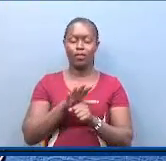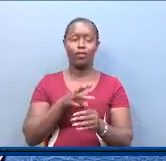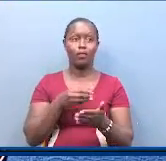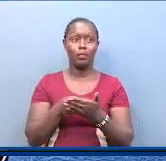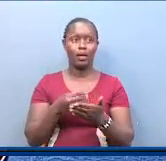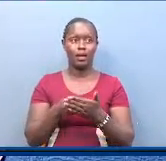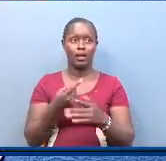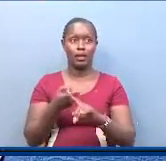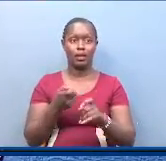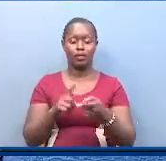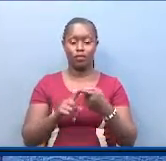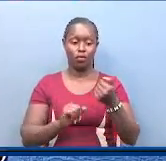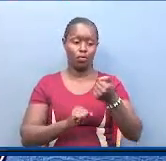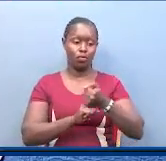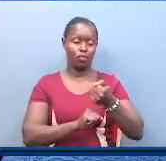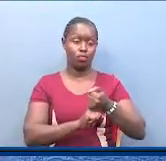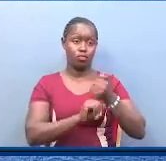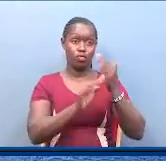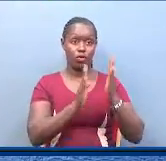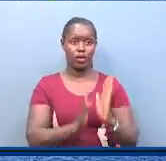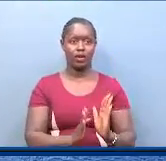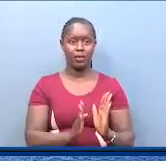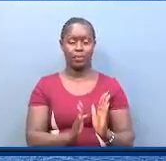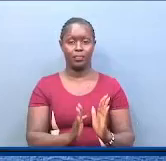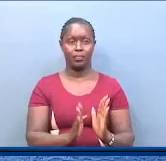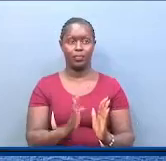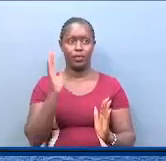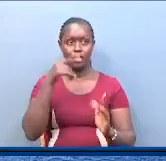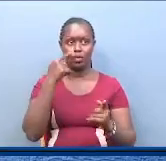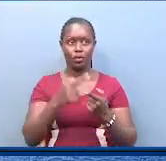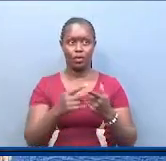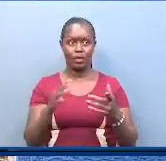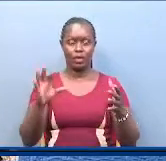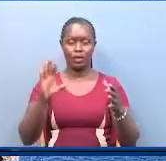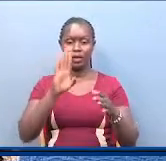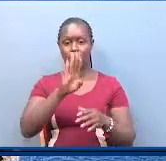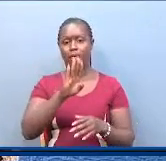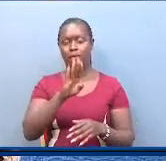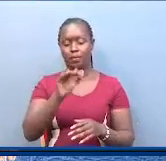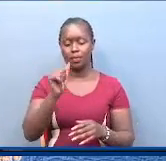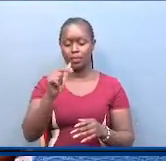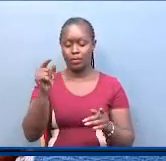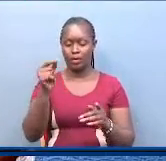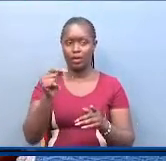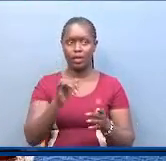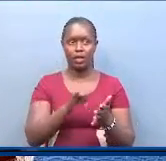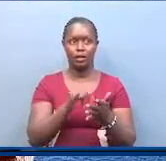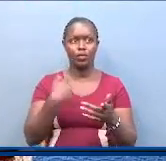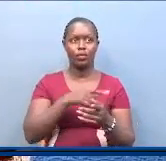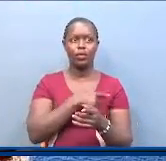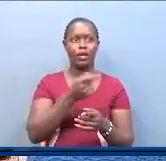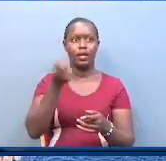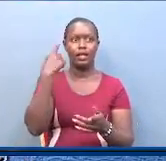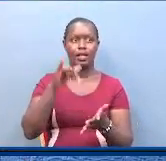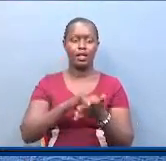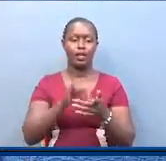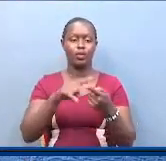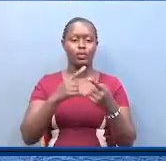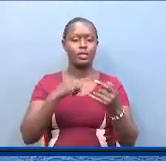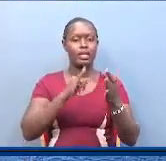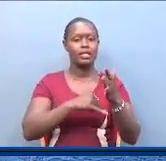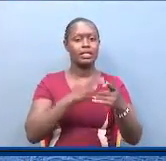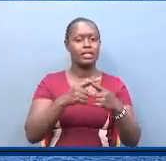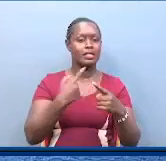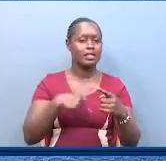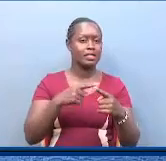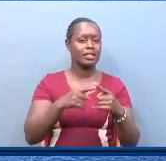from a donor who was tied to BAT and many of those things, you understand. Yes, we understand it was an allegation. But there